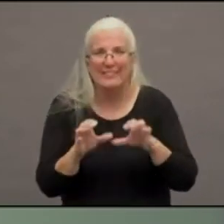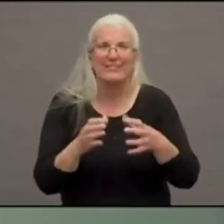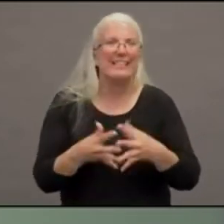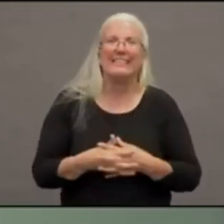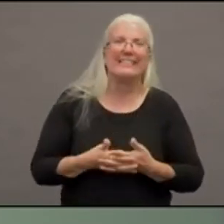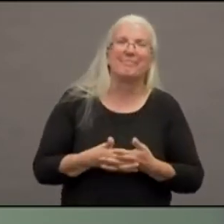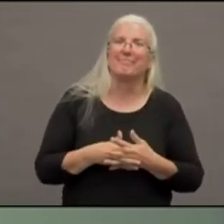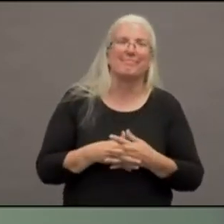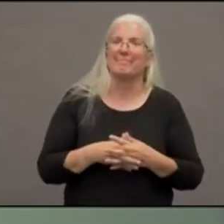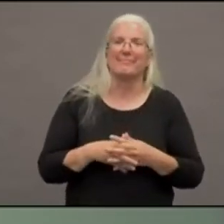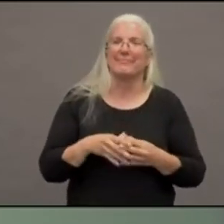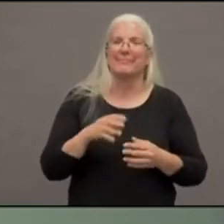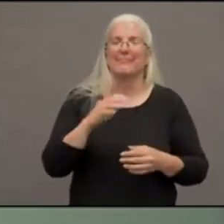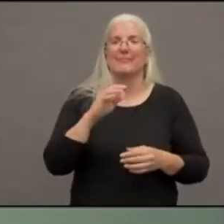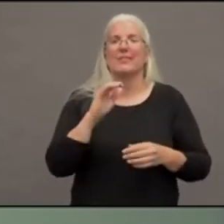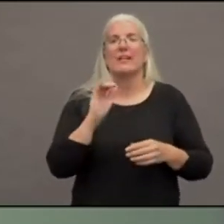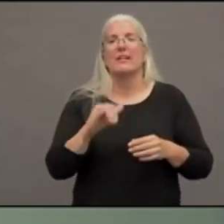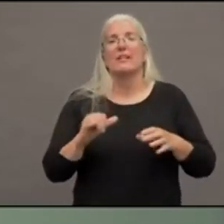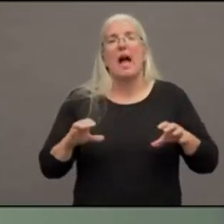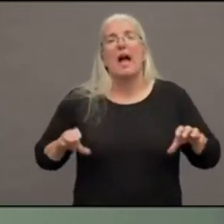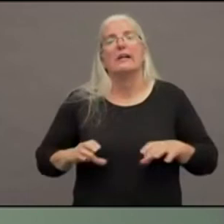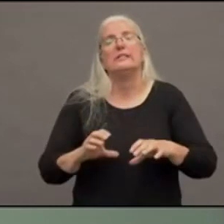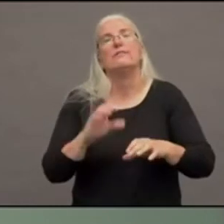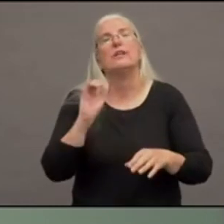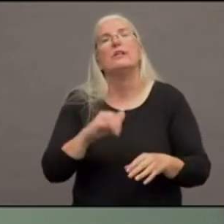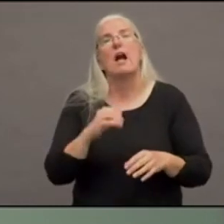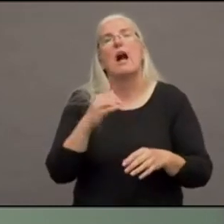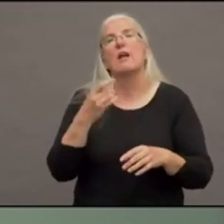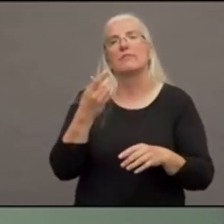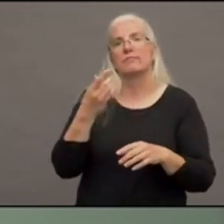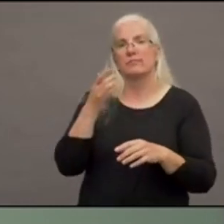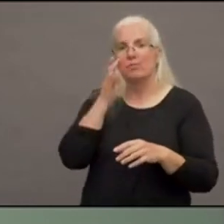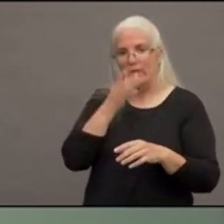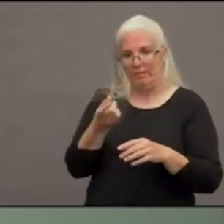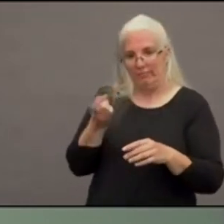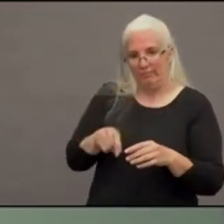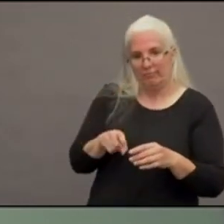Activities that would inherently require you to come within 6 feet of another person,